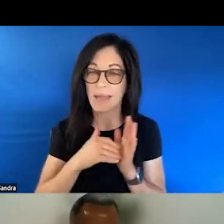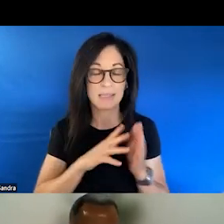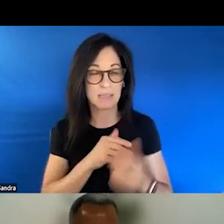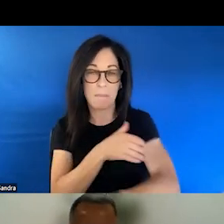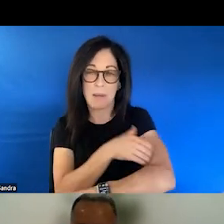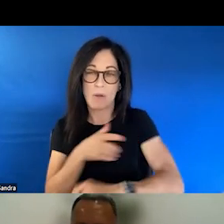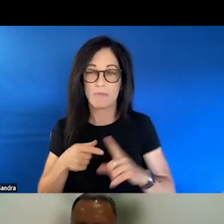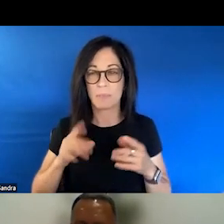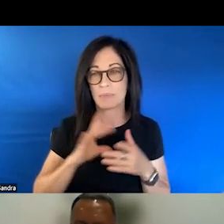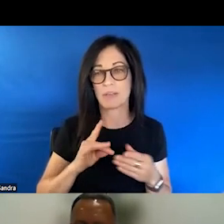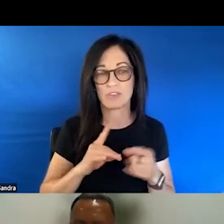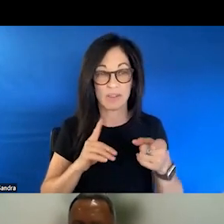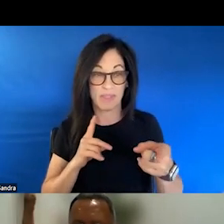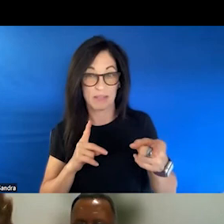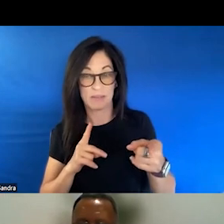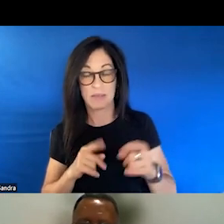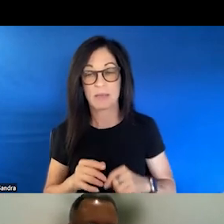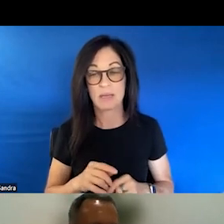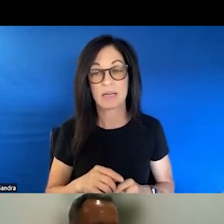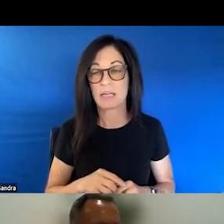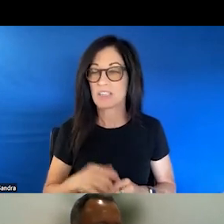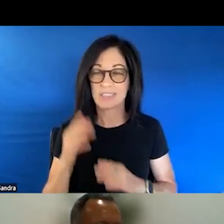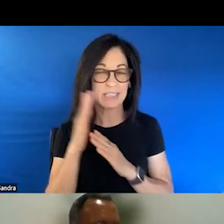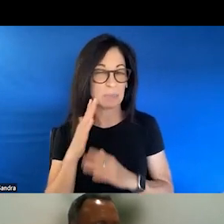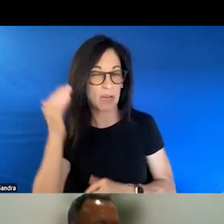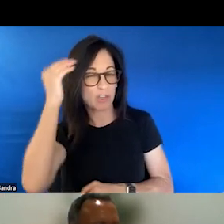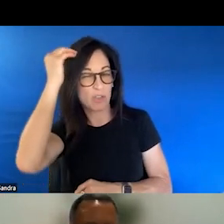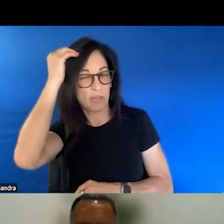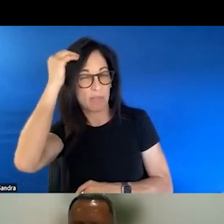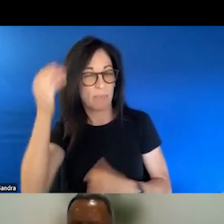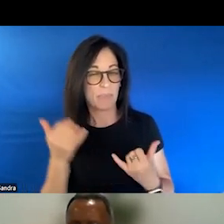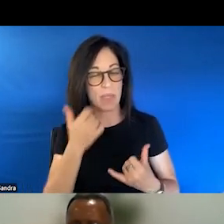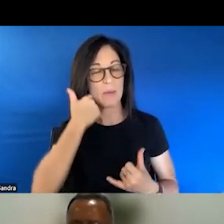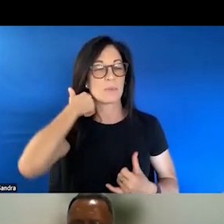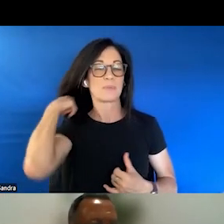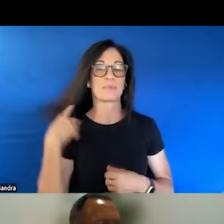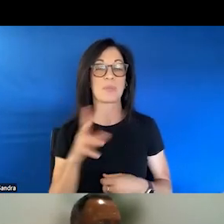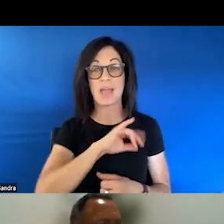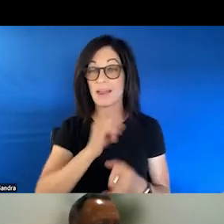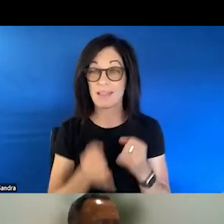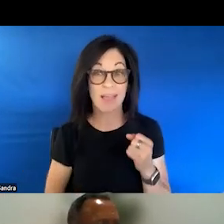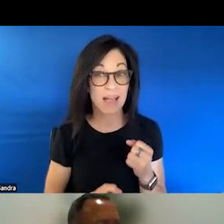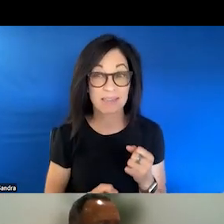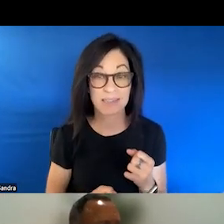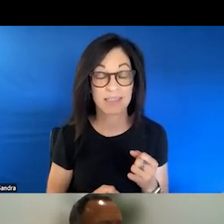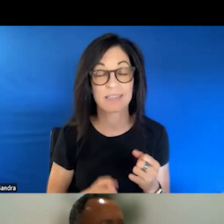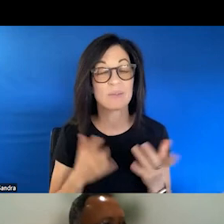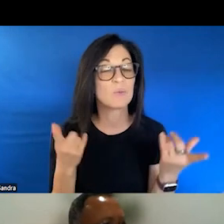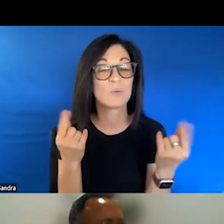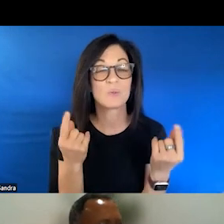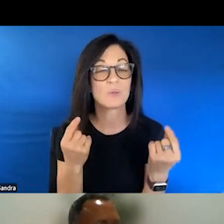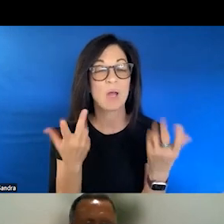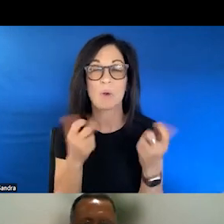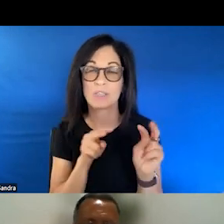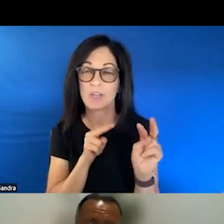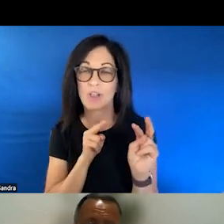particular trailer, keeps it at the top of our forefront of our thinking. And lastly, what we'll do is I want you to take a look